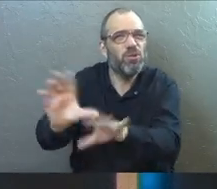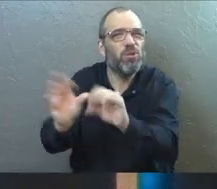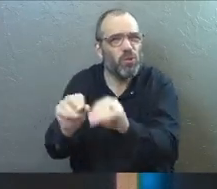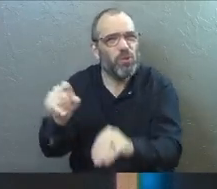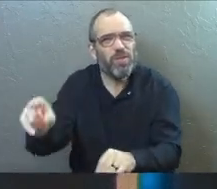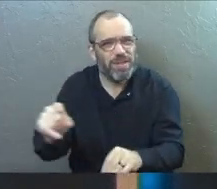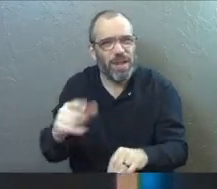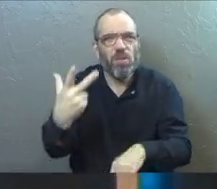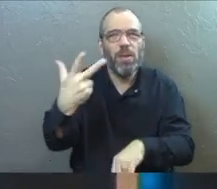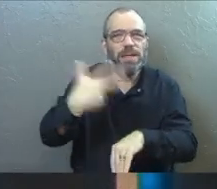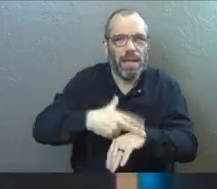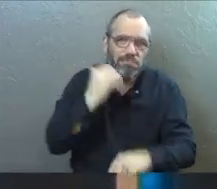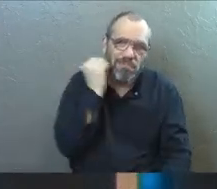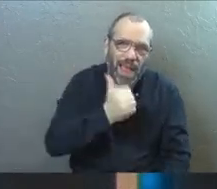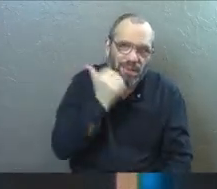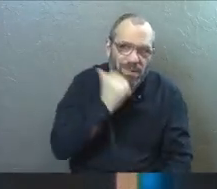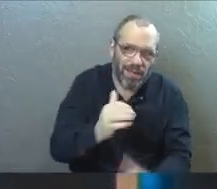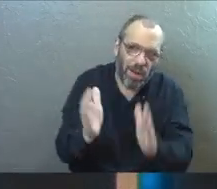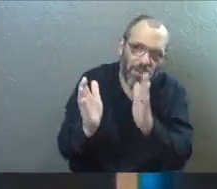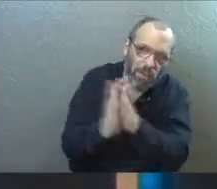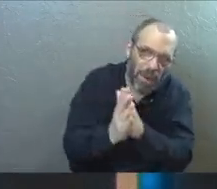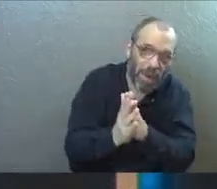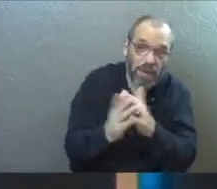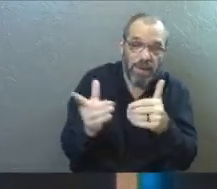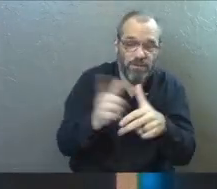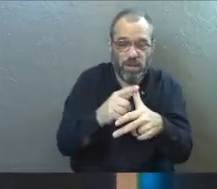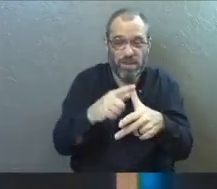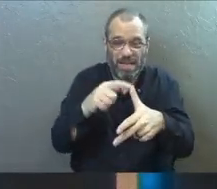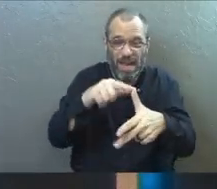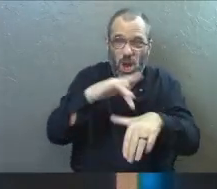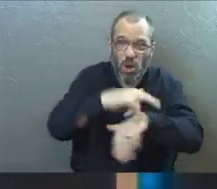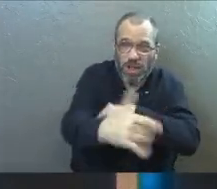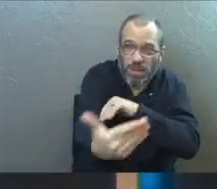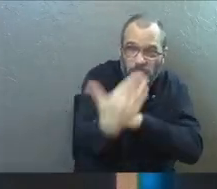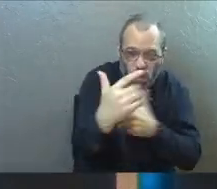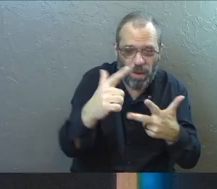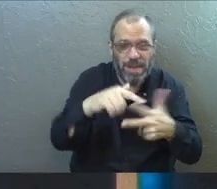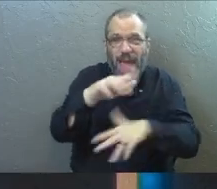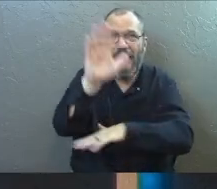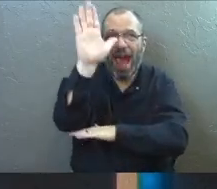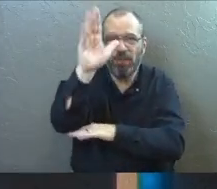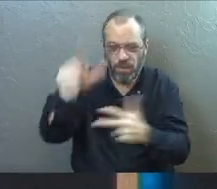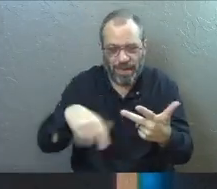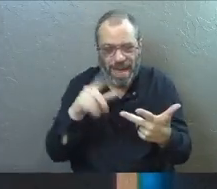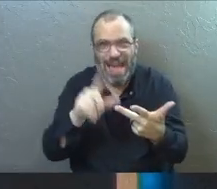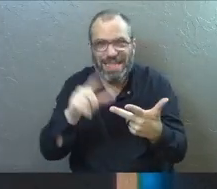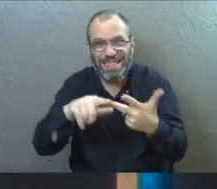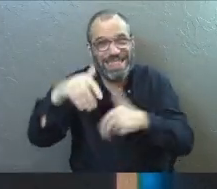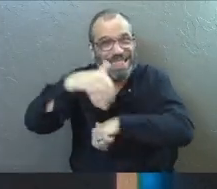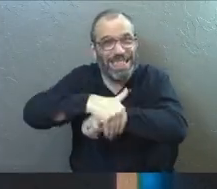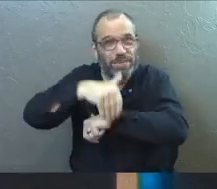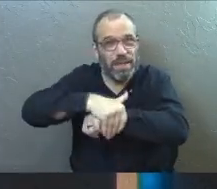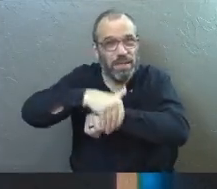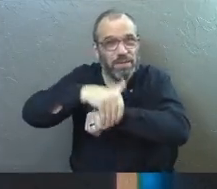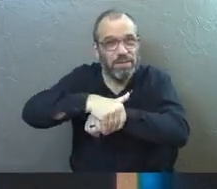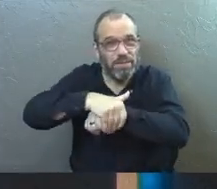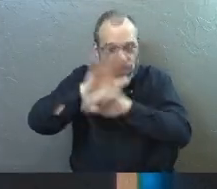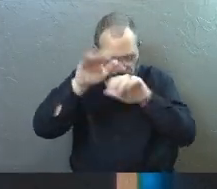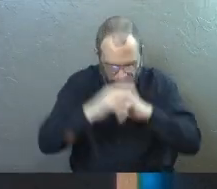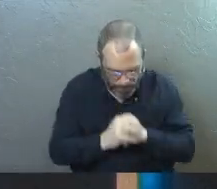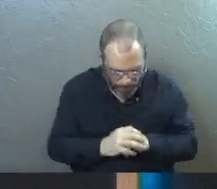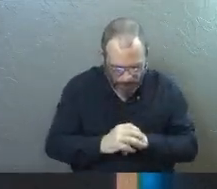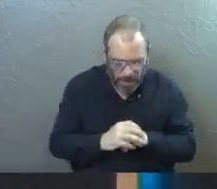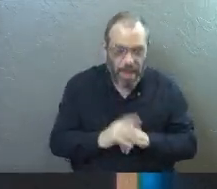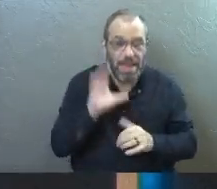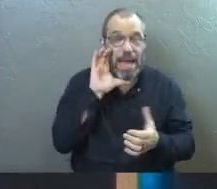times were 3 times a day for prayer. And the first one was early morning. The second one was mid-afternoon. And then the third was evening. And so